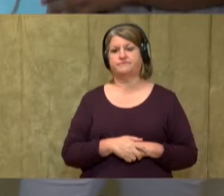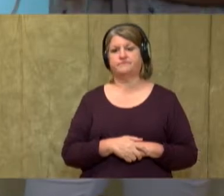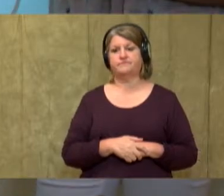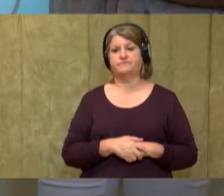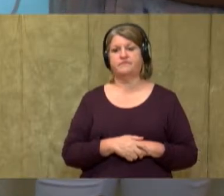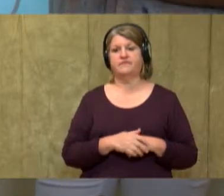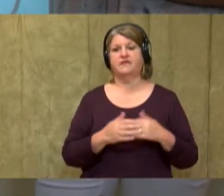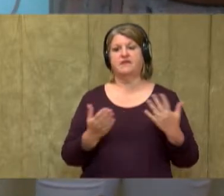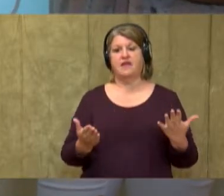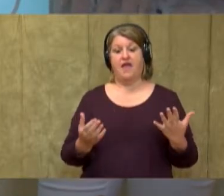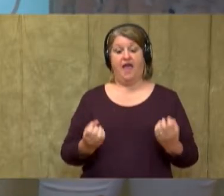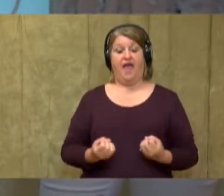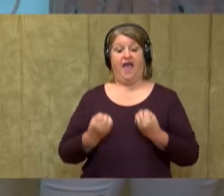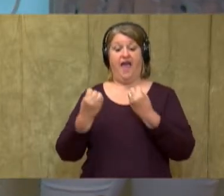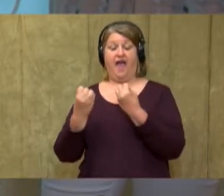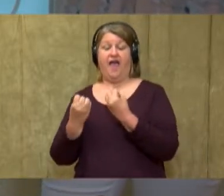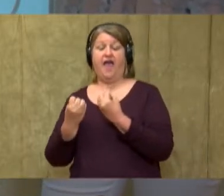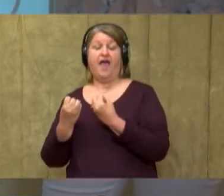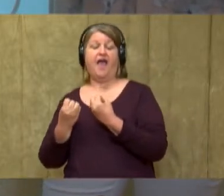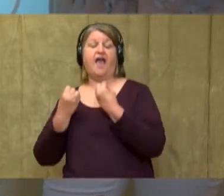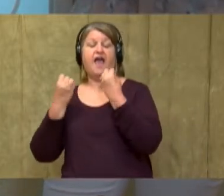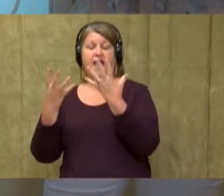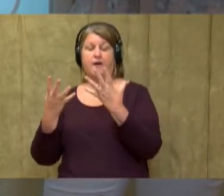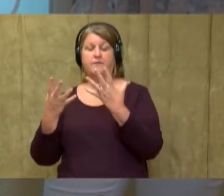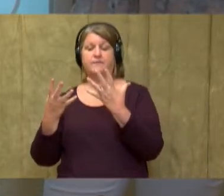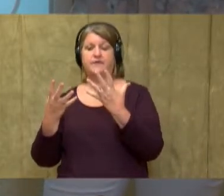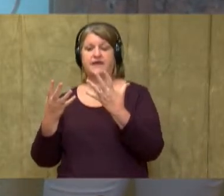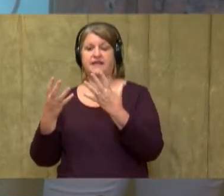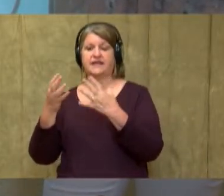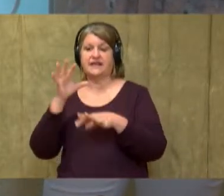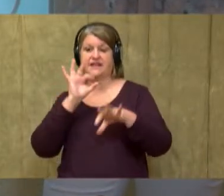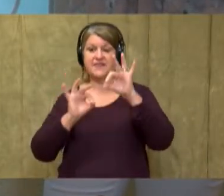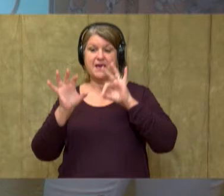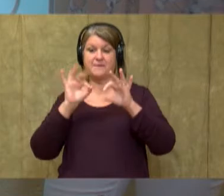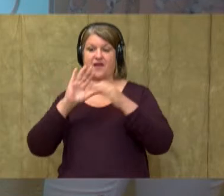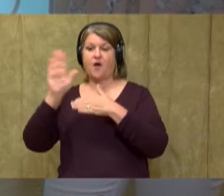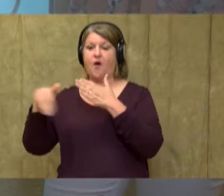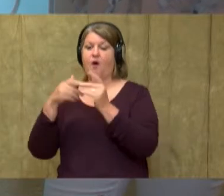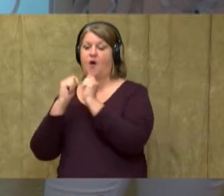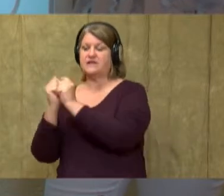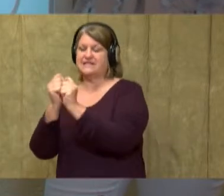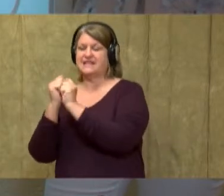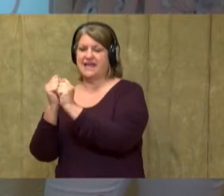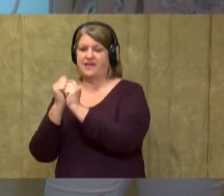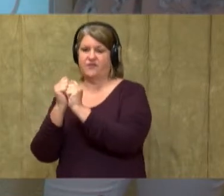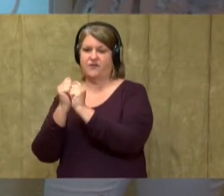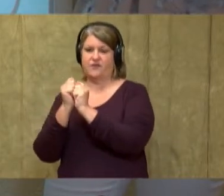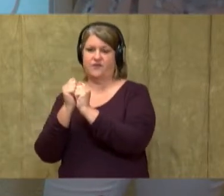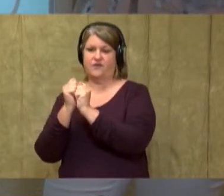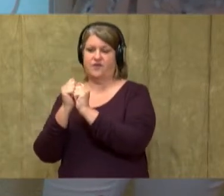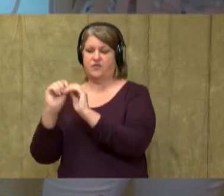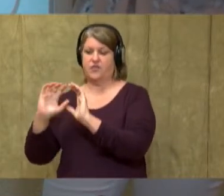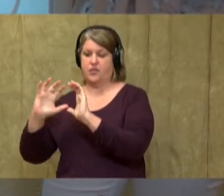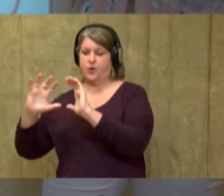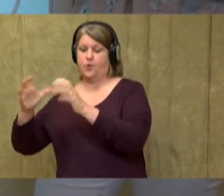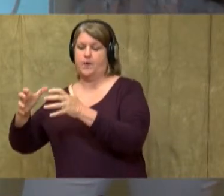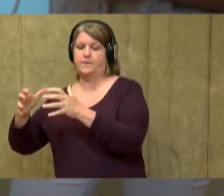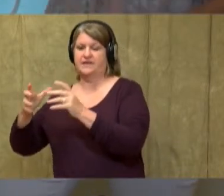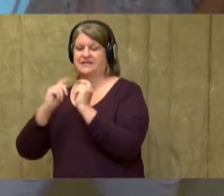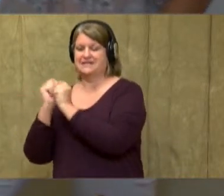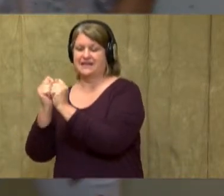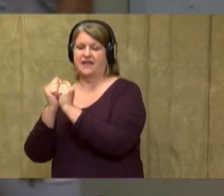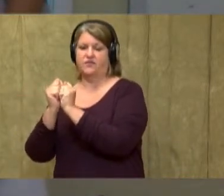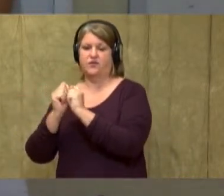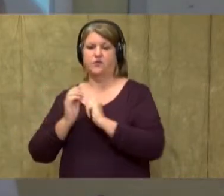So it says, how many did they pick all together? We know that we're bringing a group and a group all together. If we're putting them